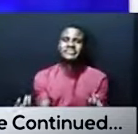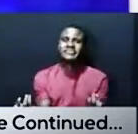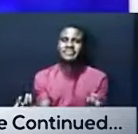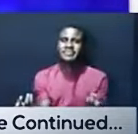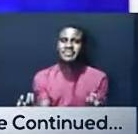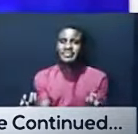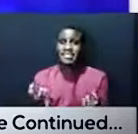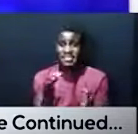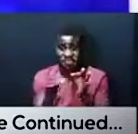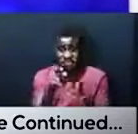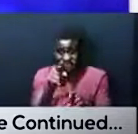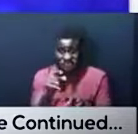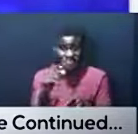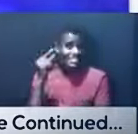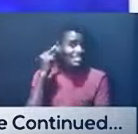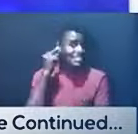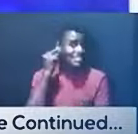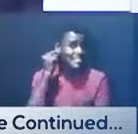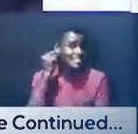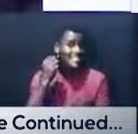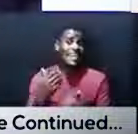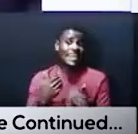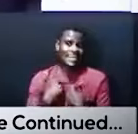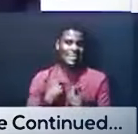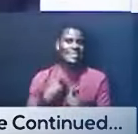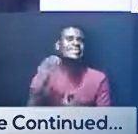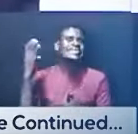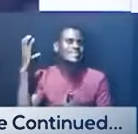If you have ears, he says here.